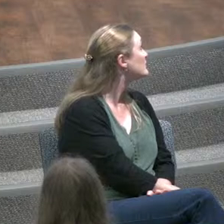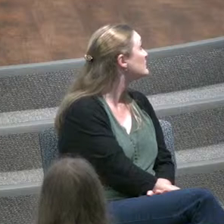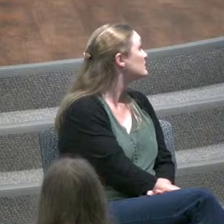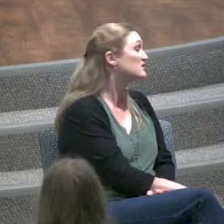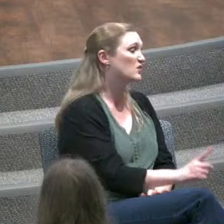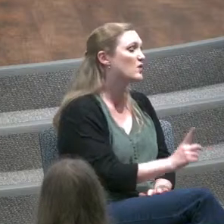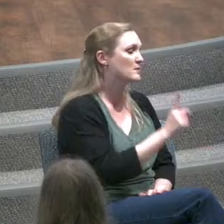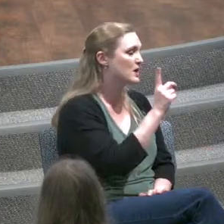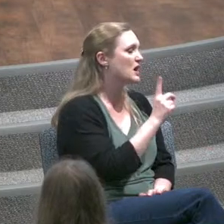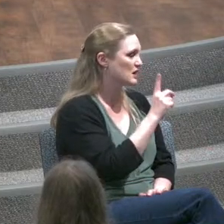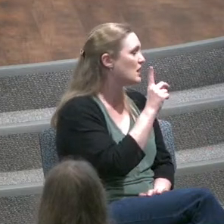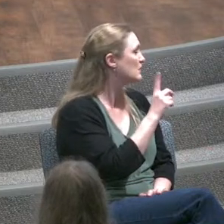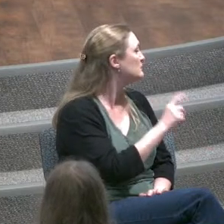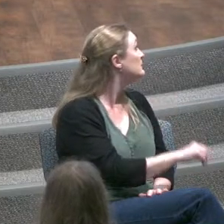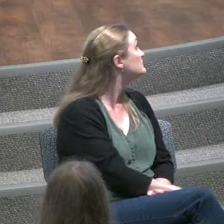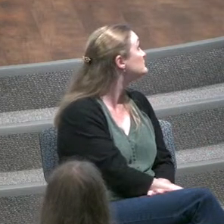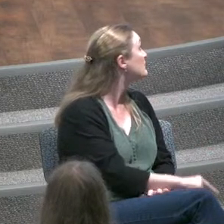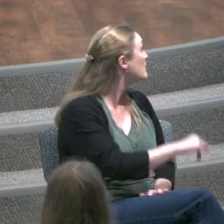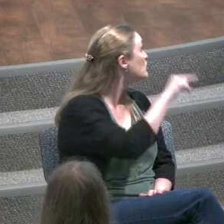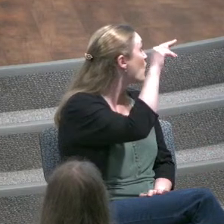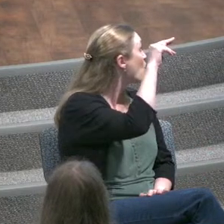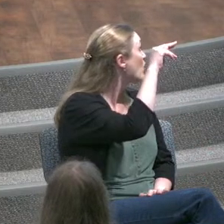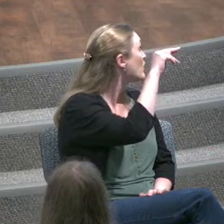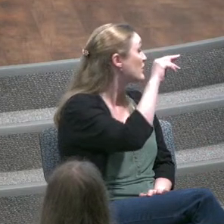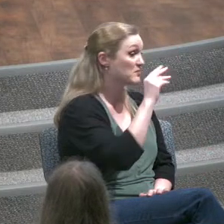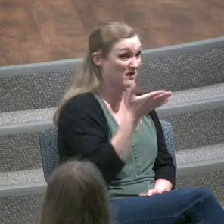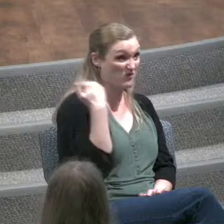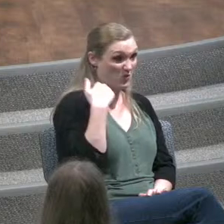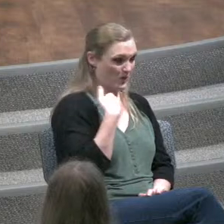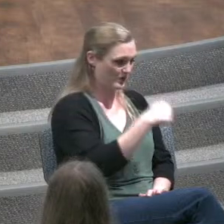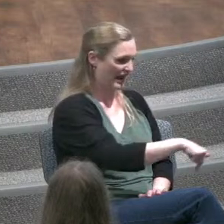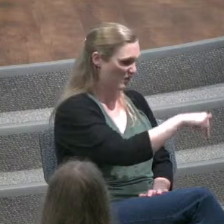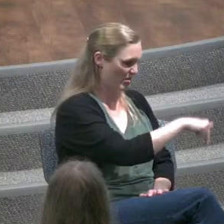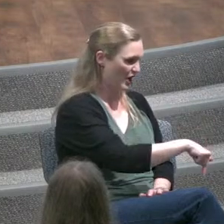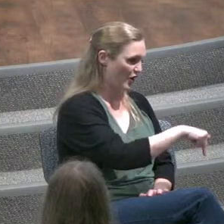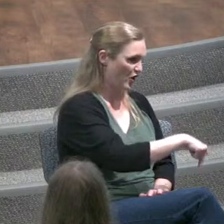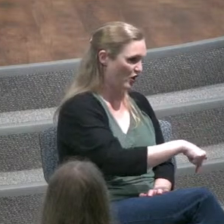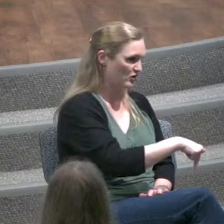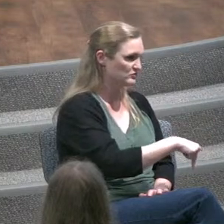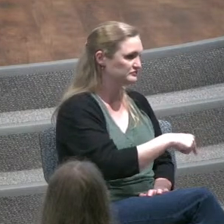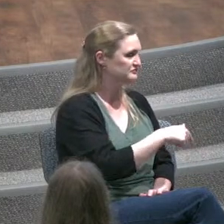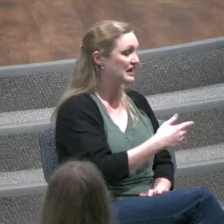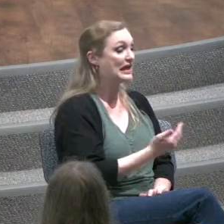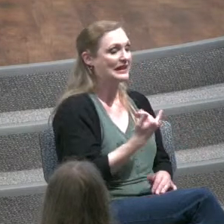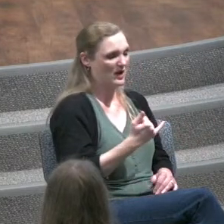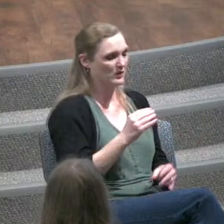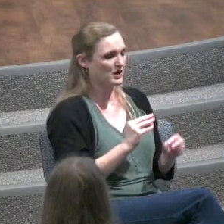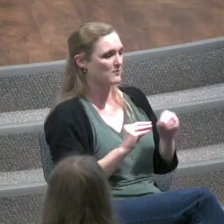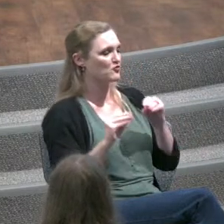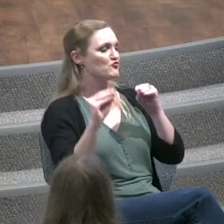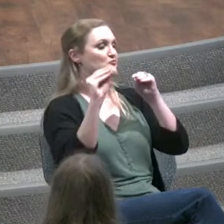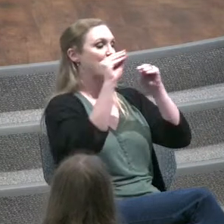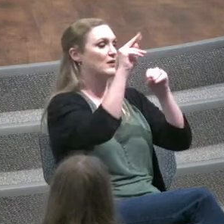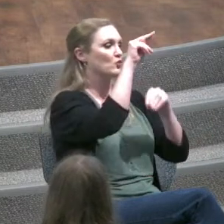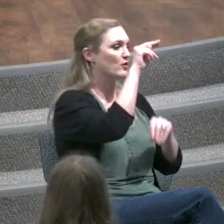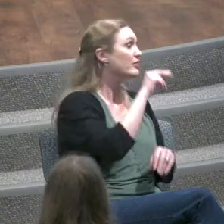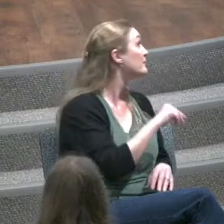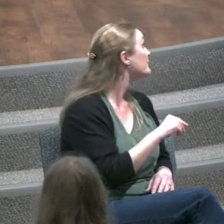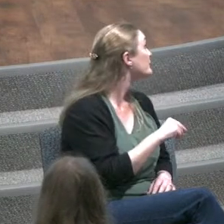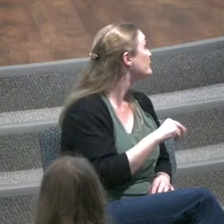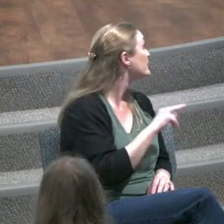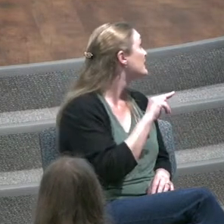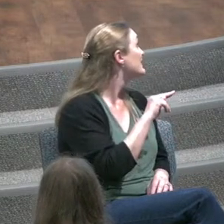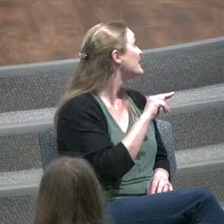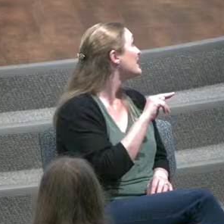So we're back pretty far up north. We were way down here just a few minutes ago. Now we've gone up further north. So we've